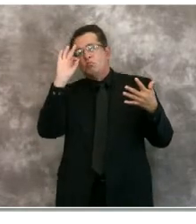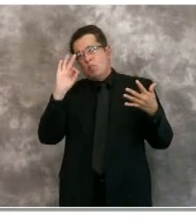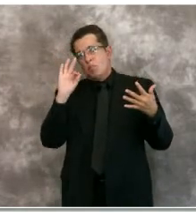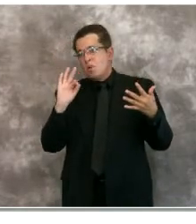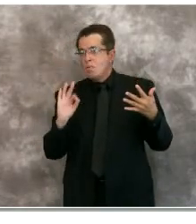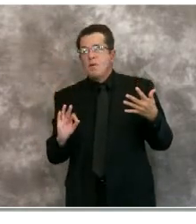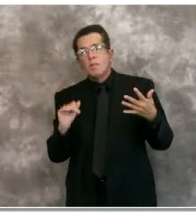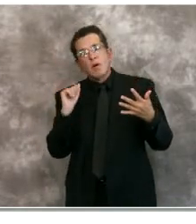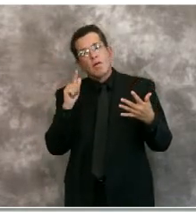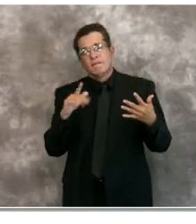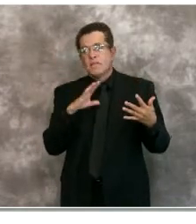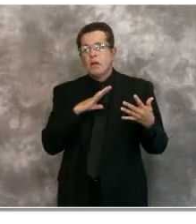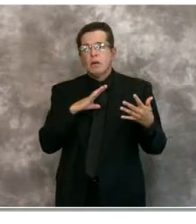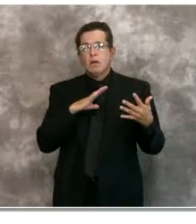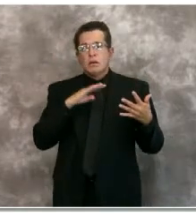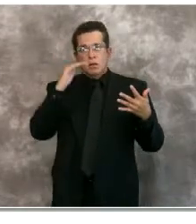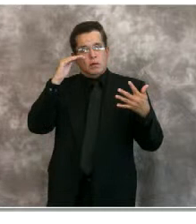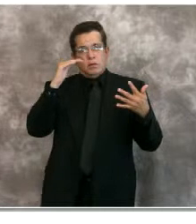no